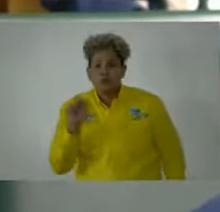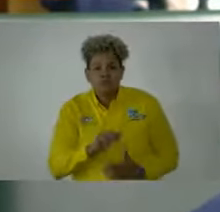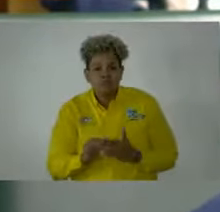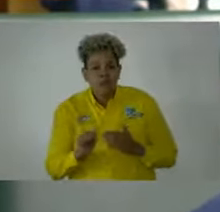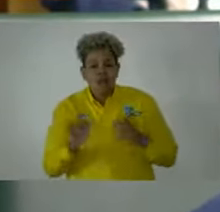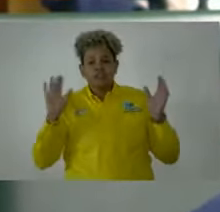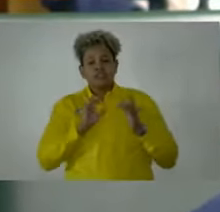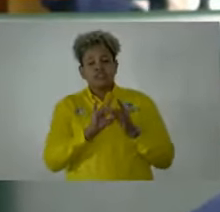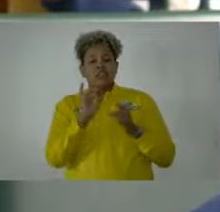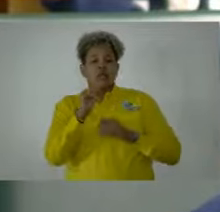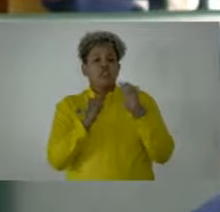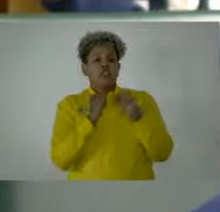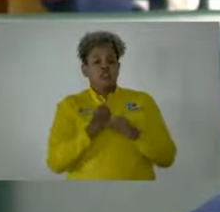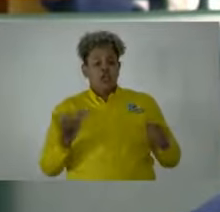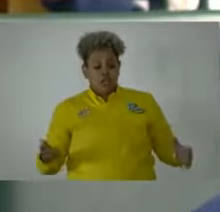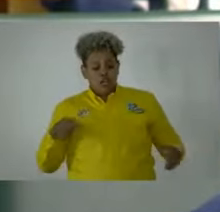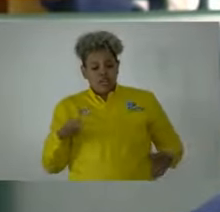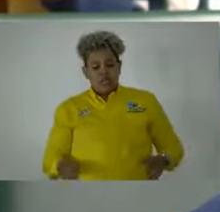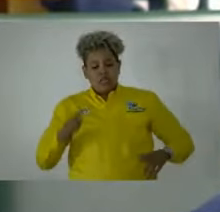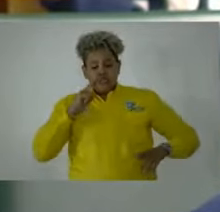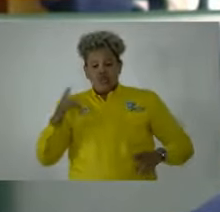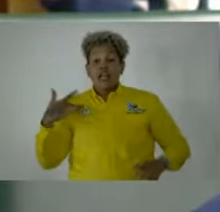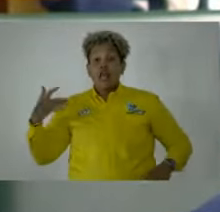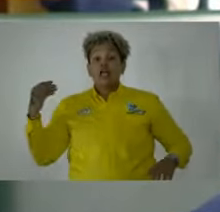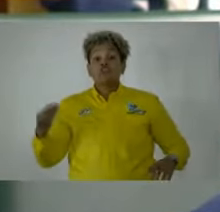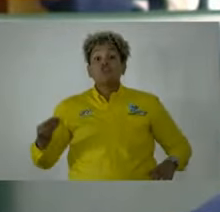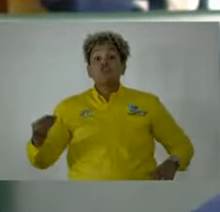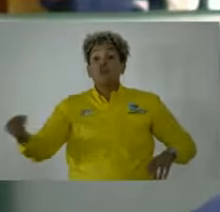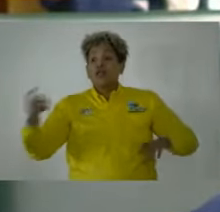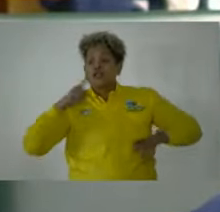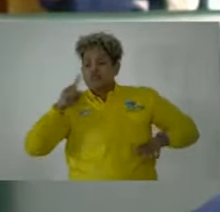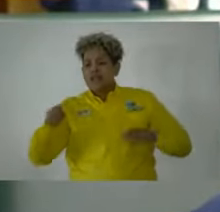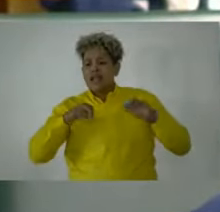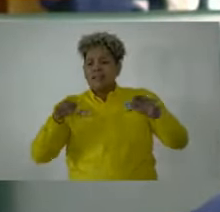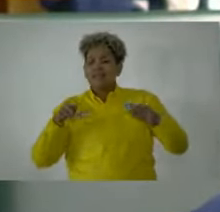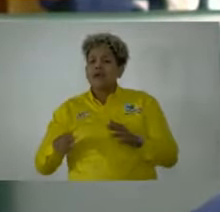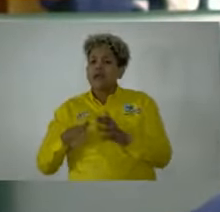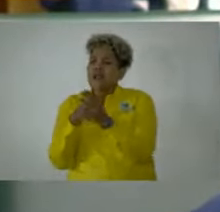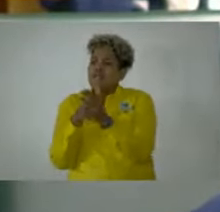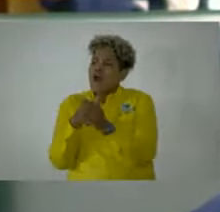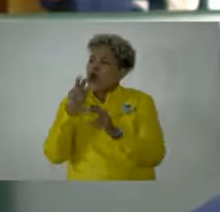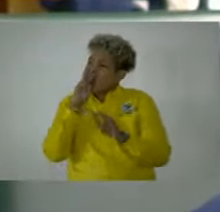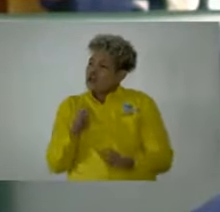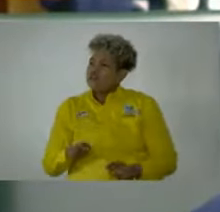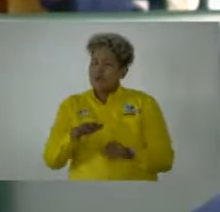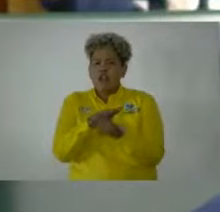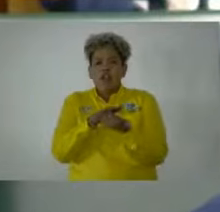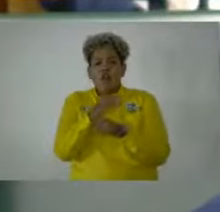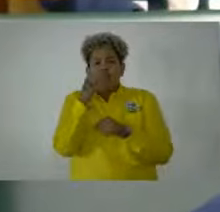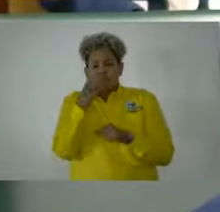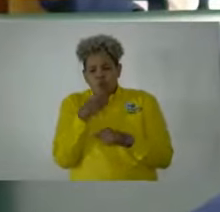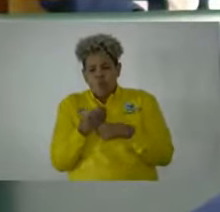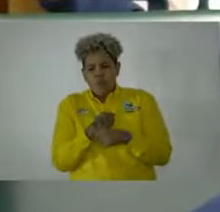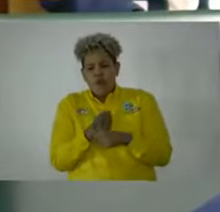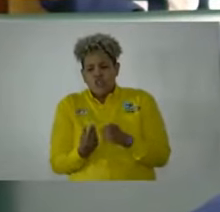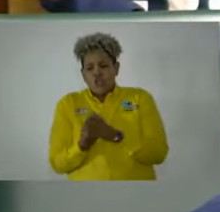$273 million in that year. And this is a trend, and it underscores the vulnerability of local food